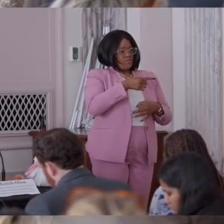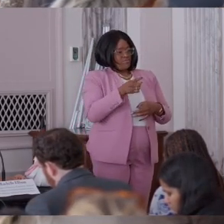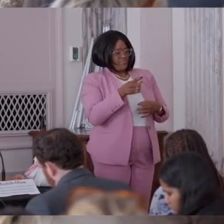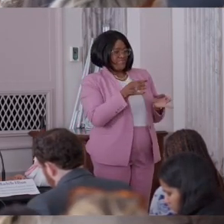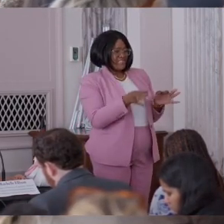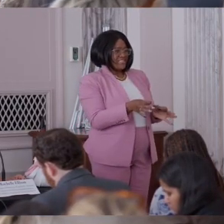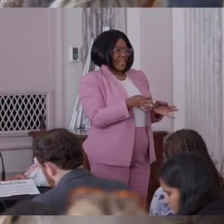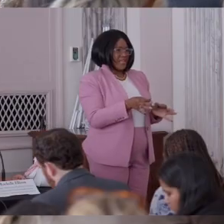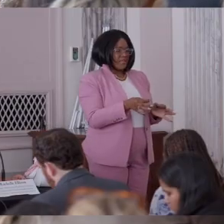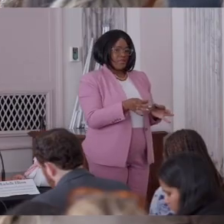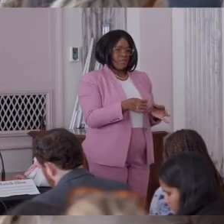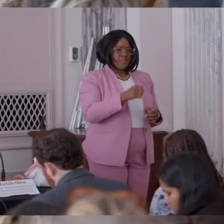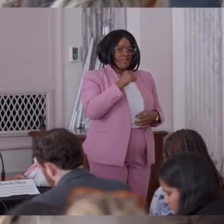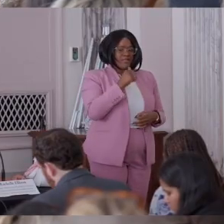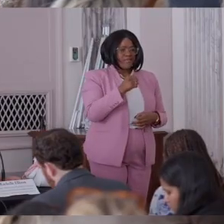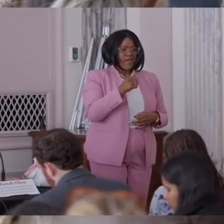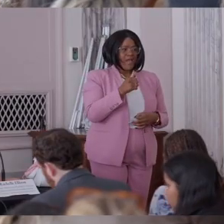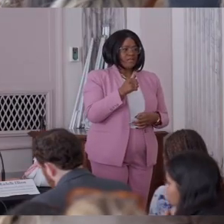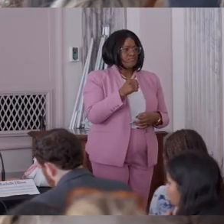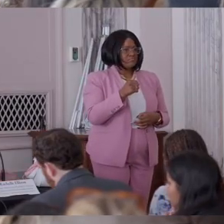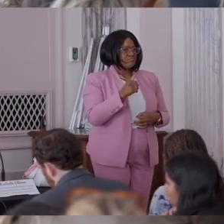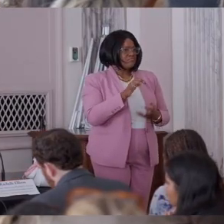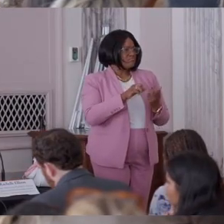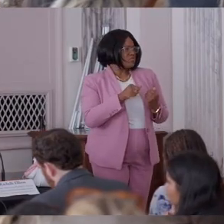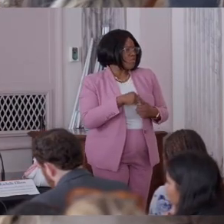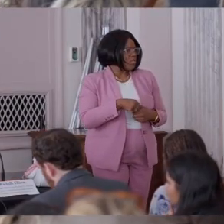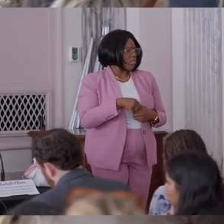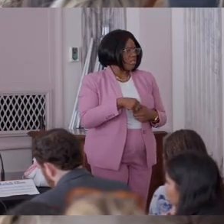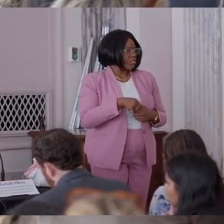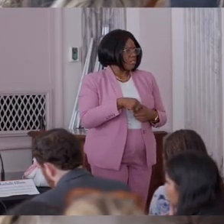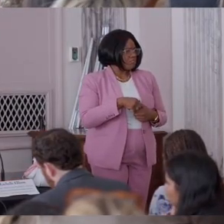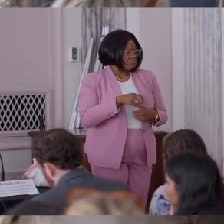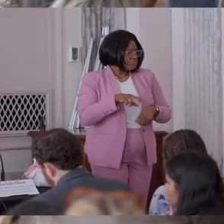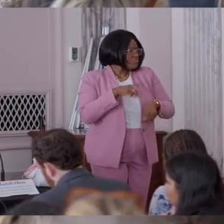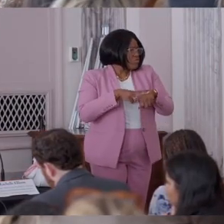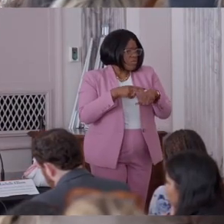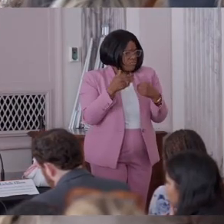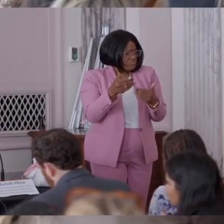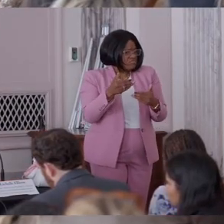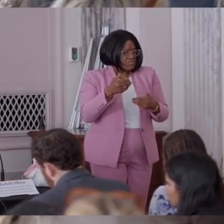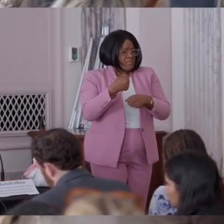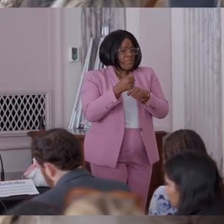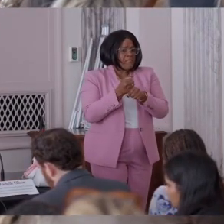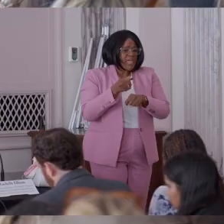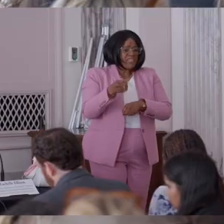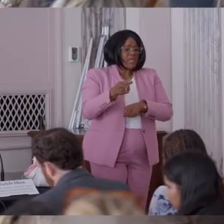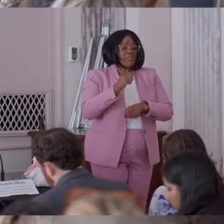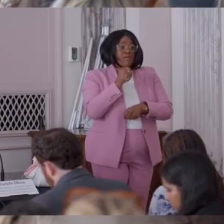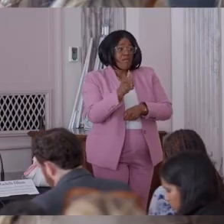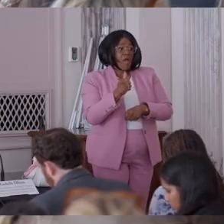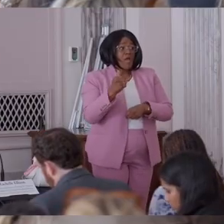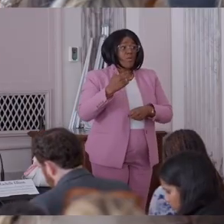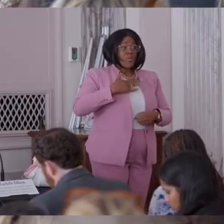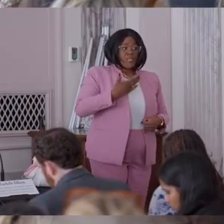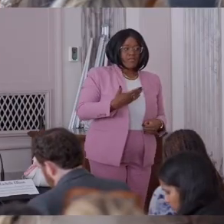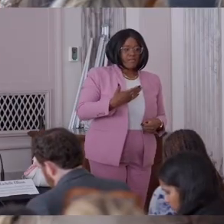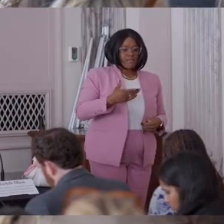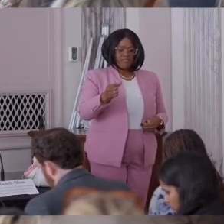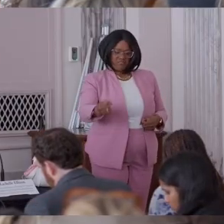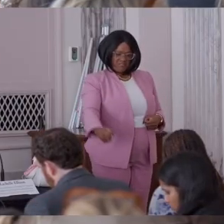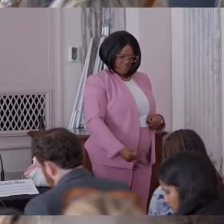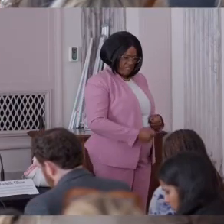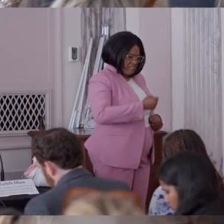that it was not cruel or unusual to criminalize or involuntarily